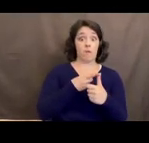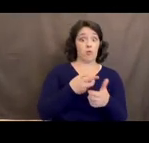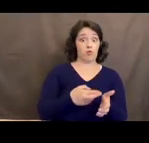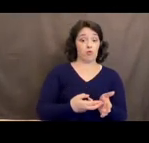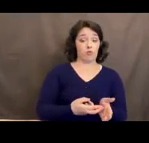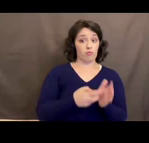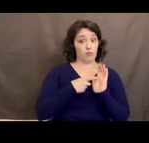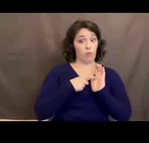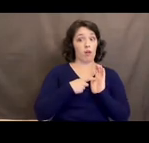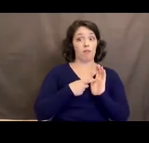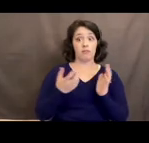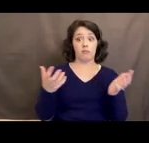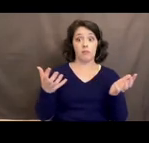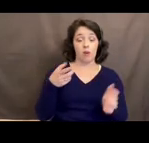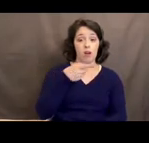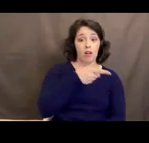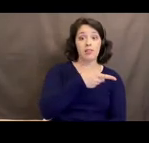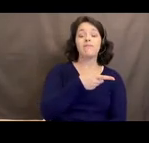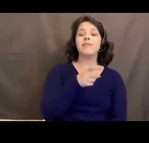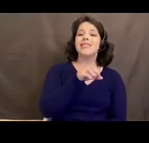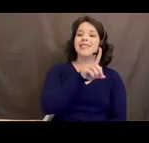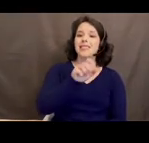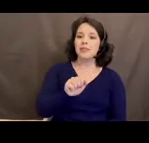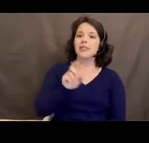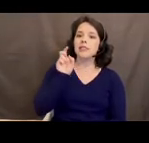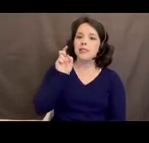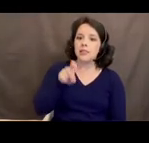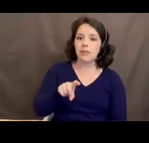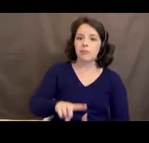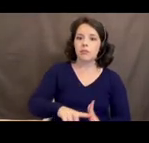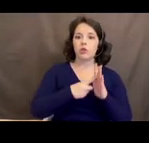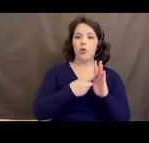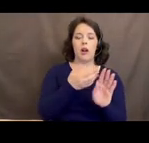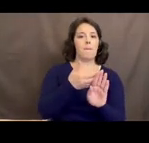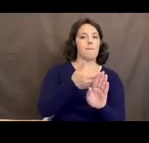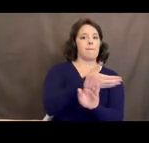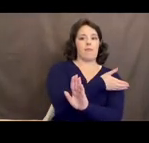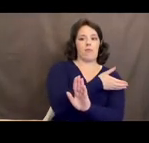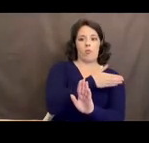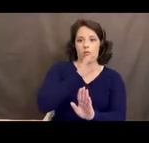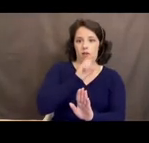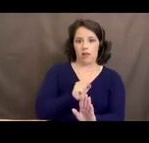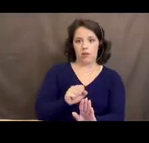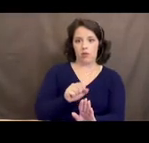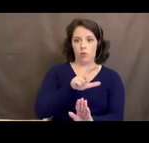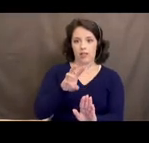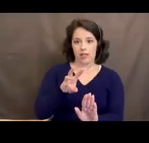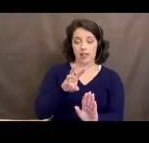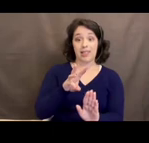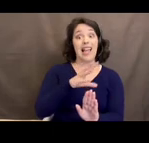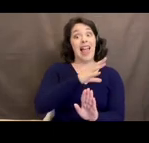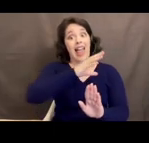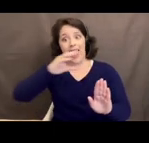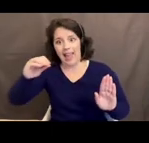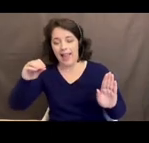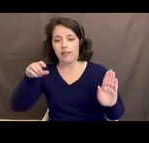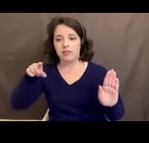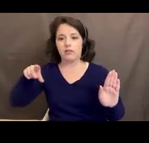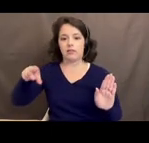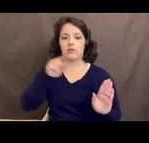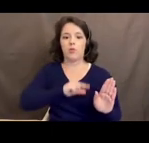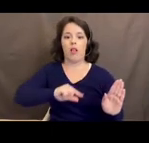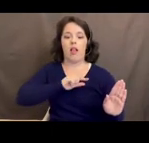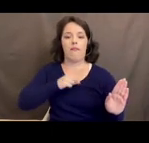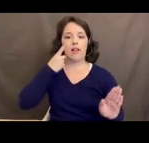of 26. And one of the following, right? So they are eligible for supplemental security income